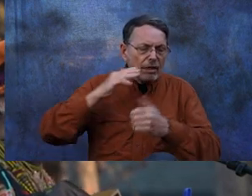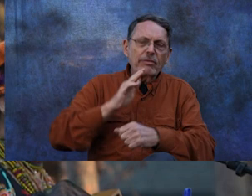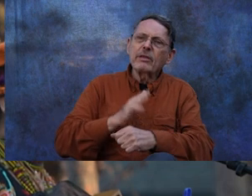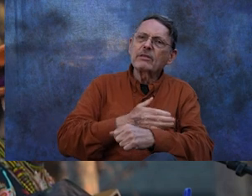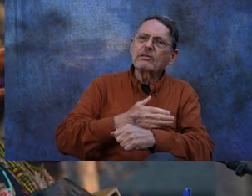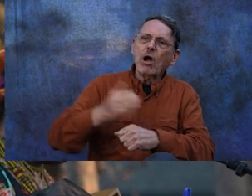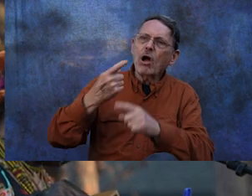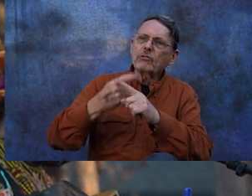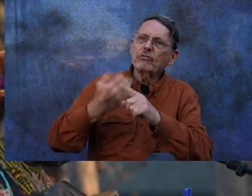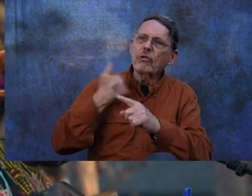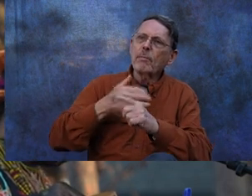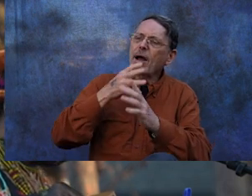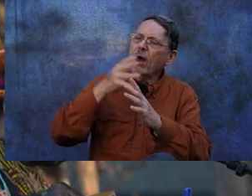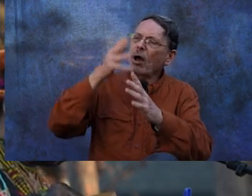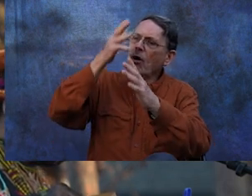songs of our